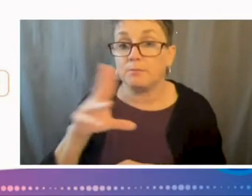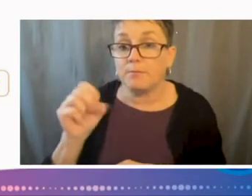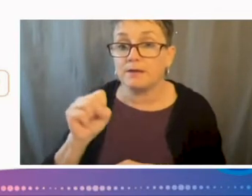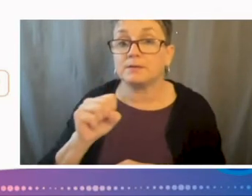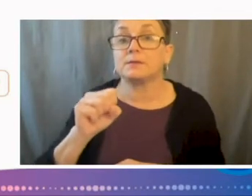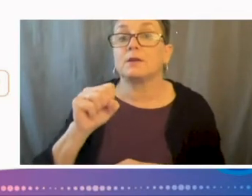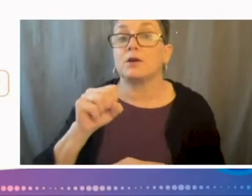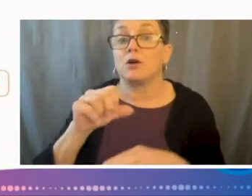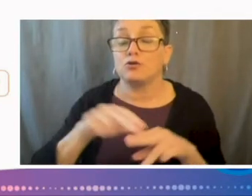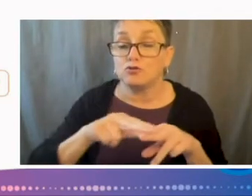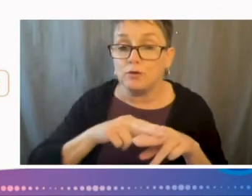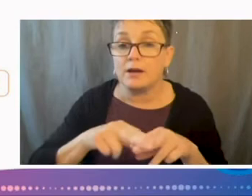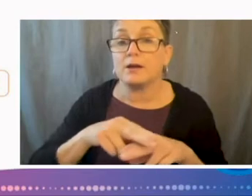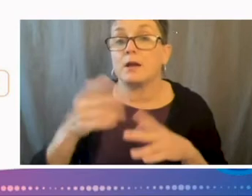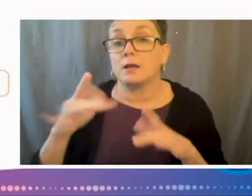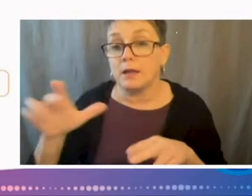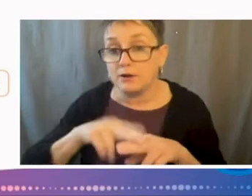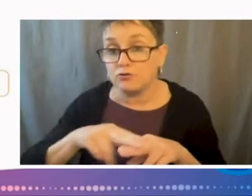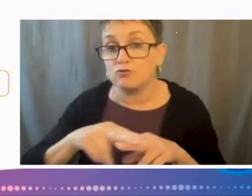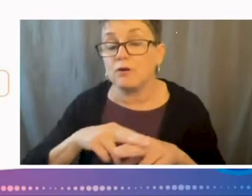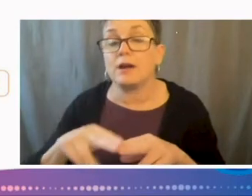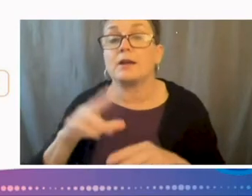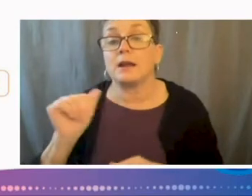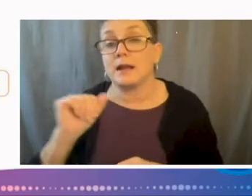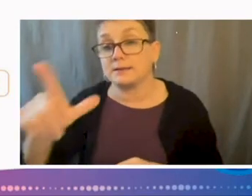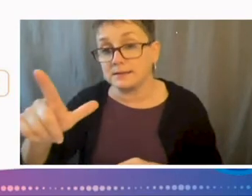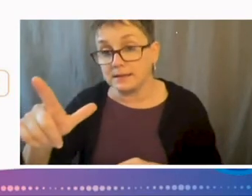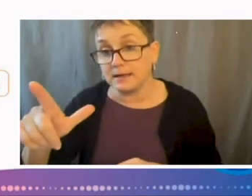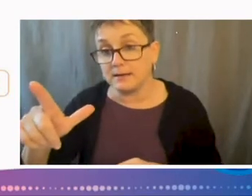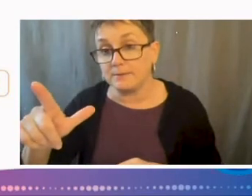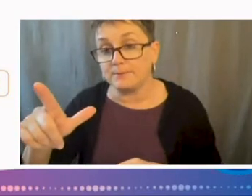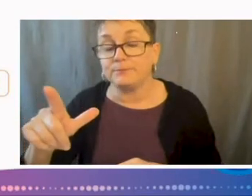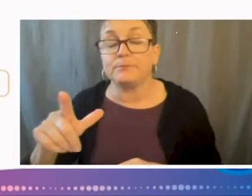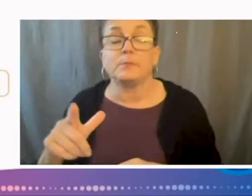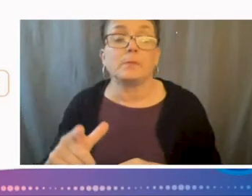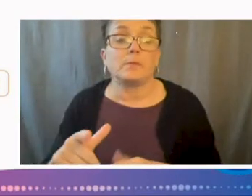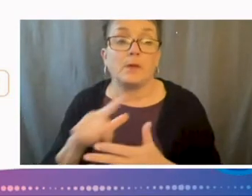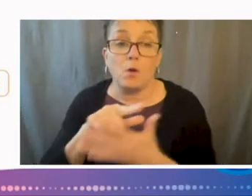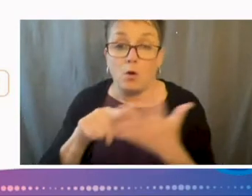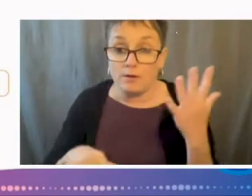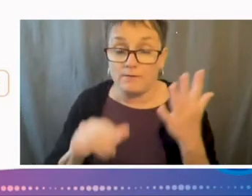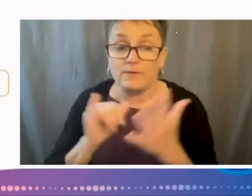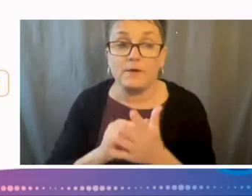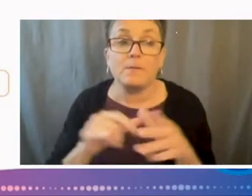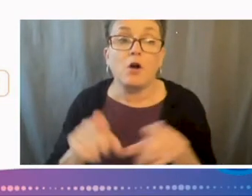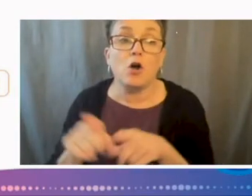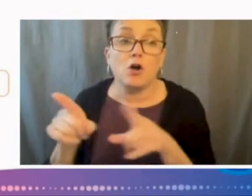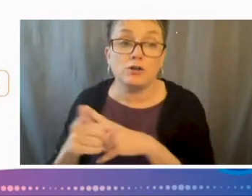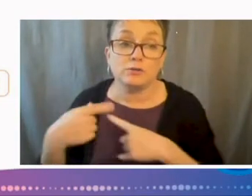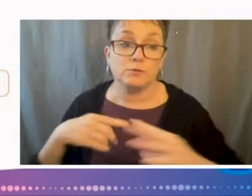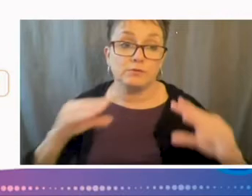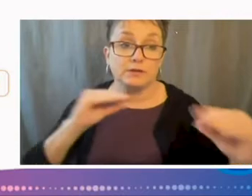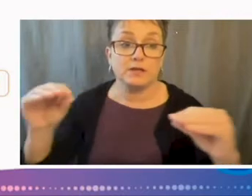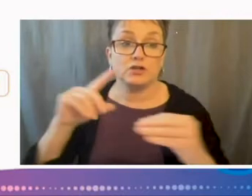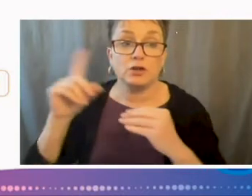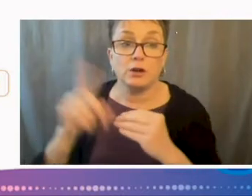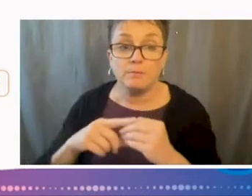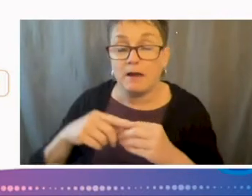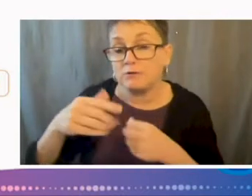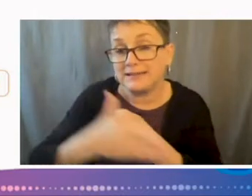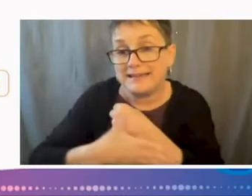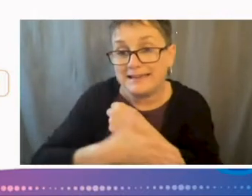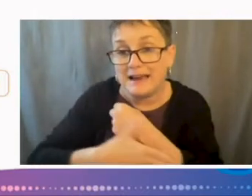AccessLink paratransit. Customers are also informed of the availability of county paratransit, travel